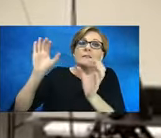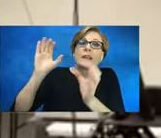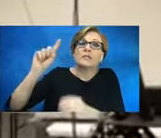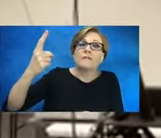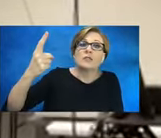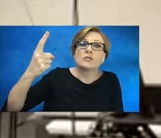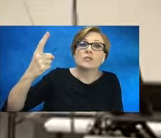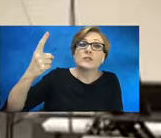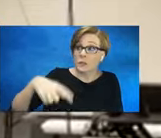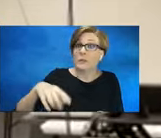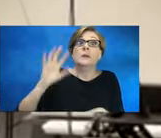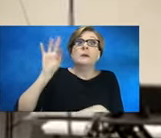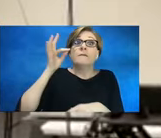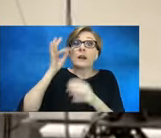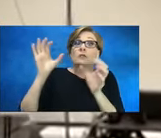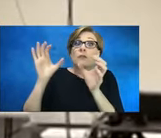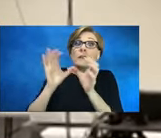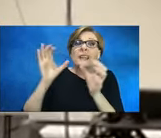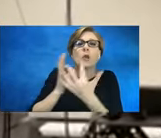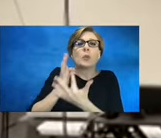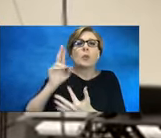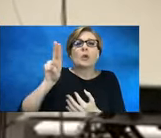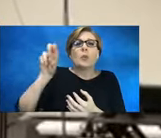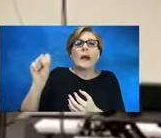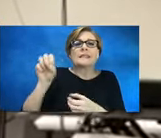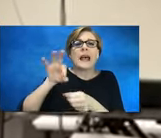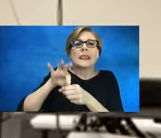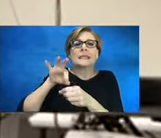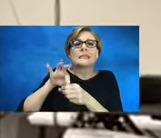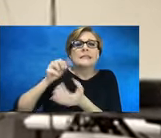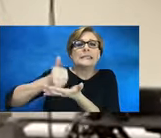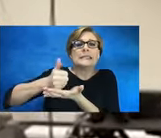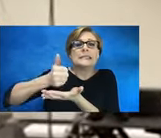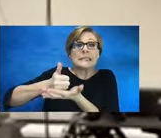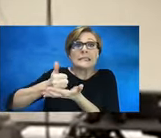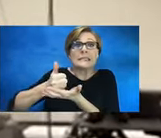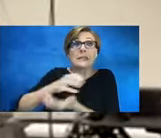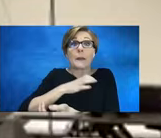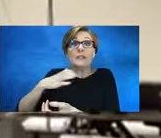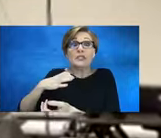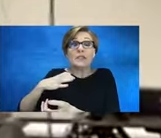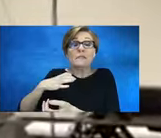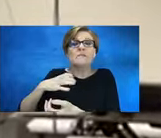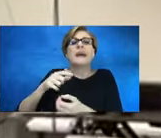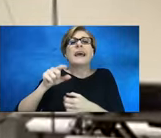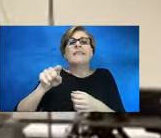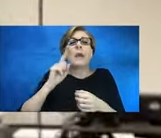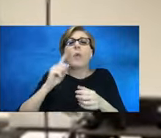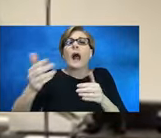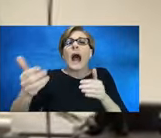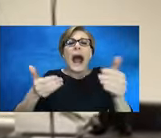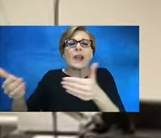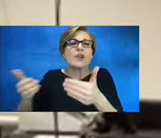that federal certification process is administered through the US Elections Assistance Commission, and they hire voting system